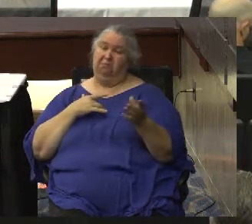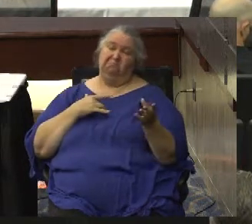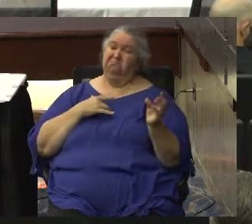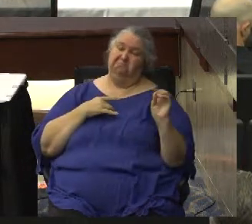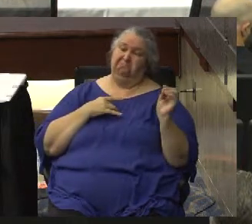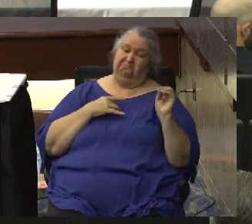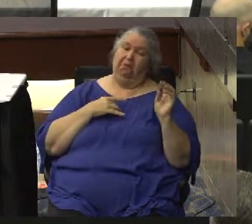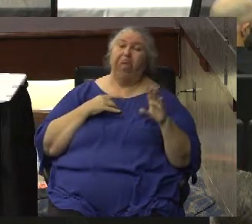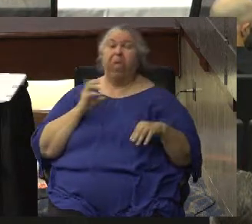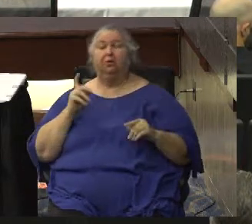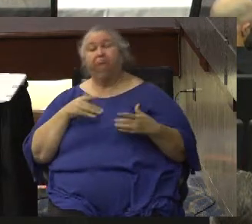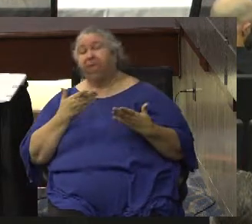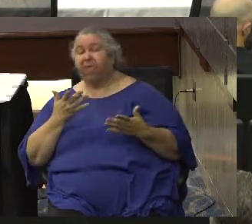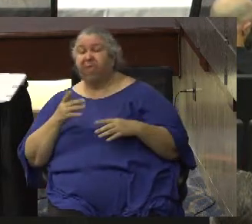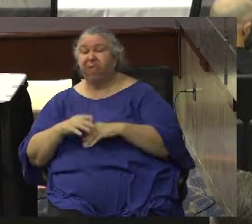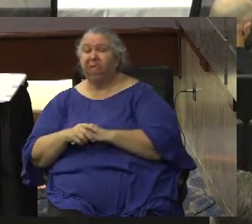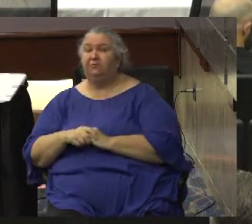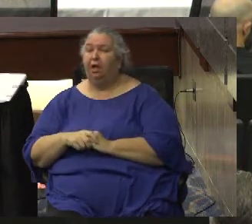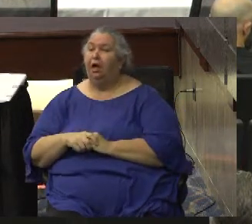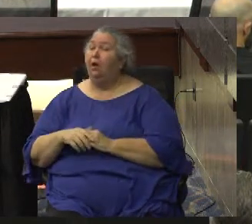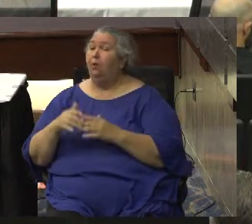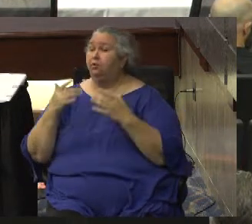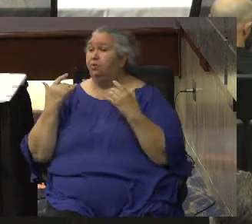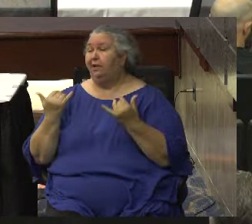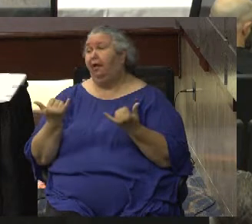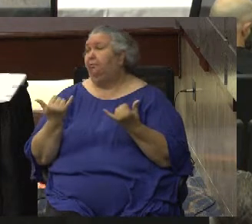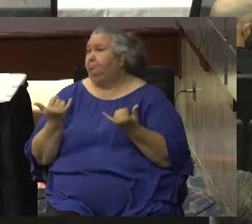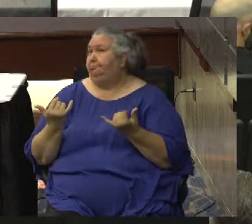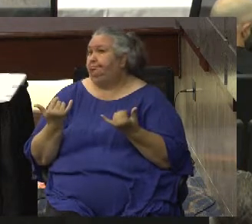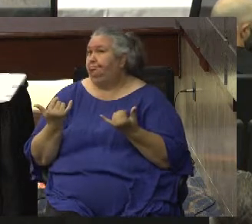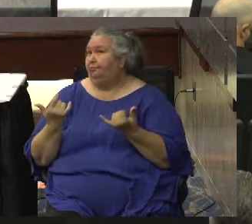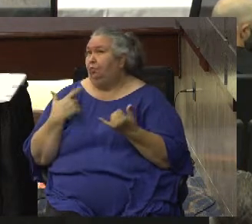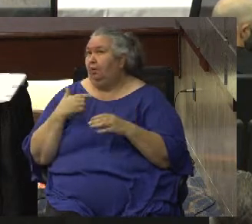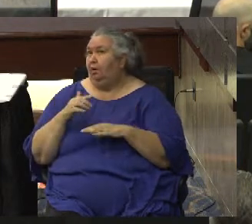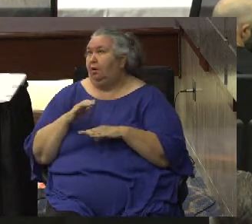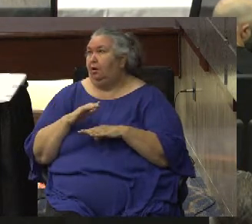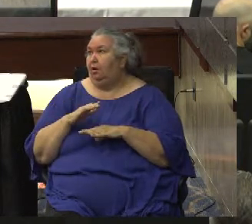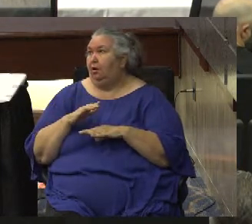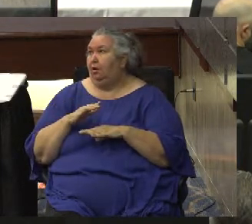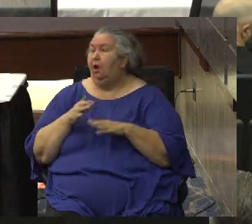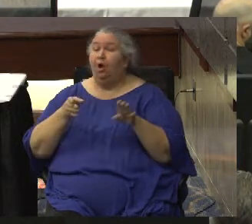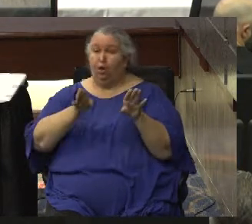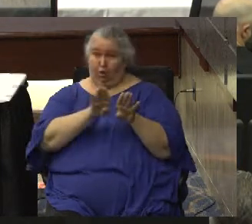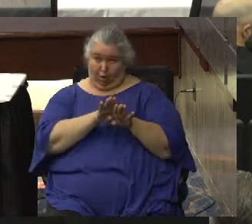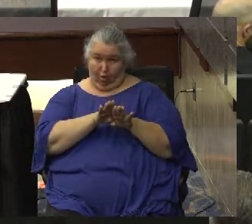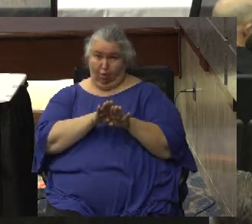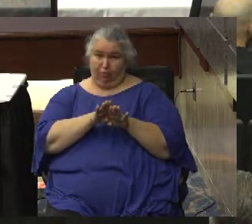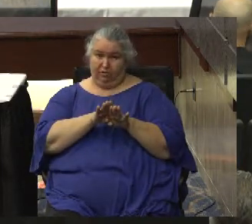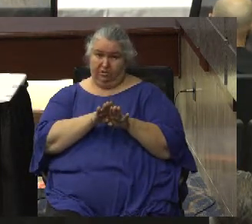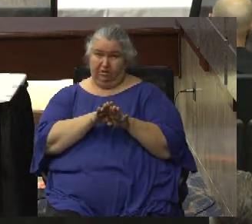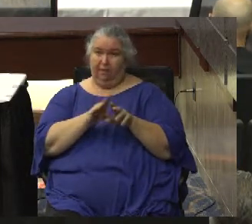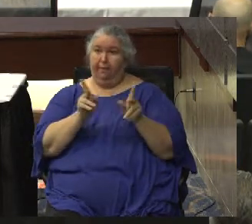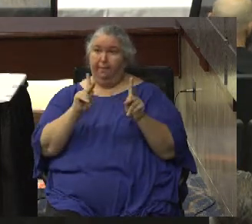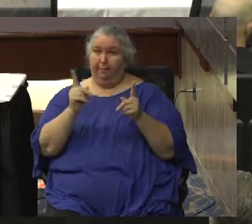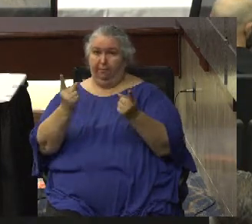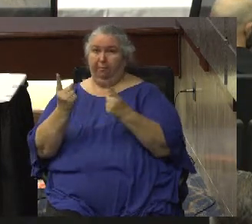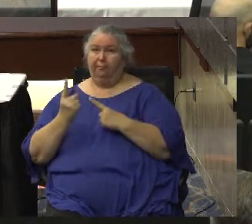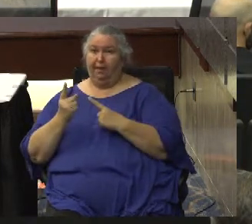Okay. We will now we will close the public hearing, and is there a motion on this